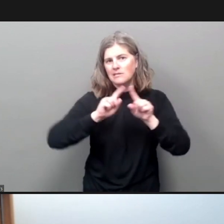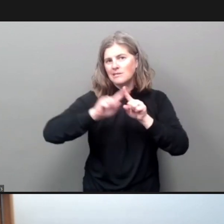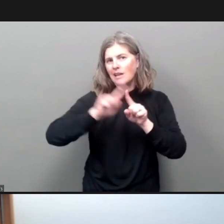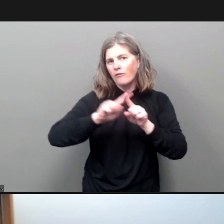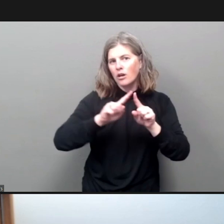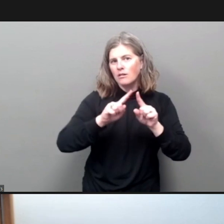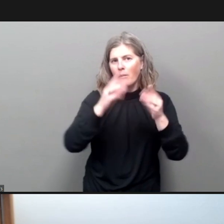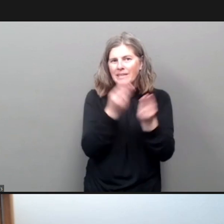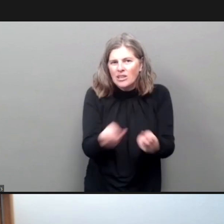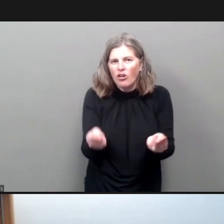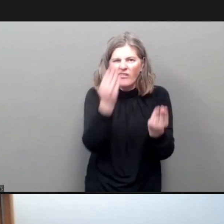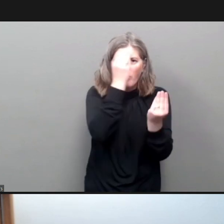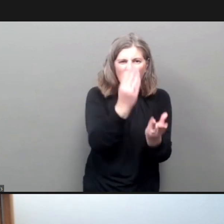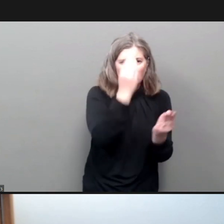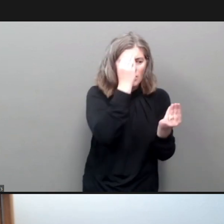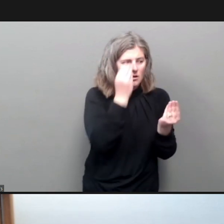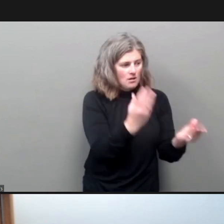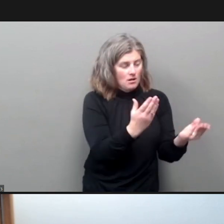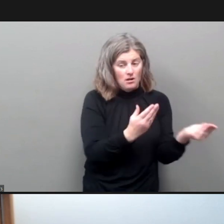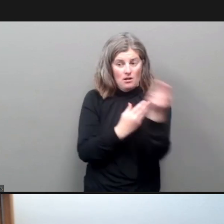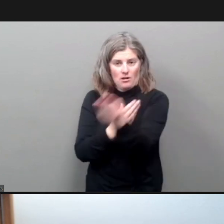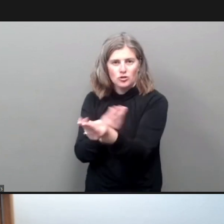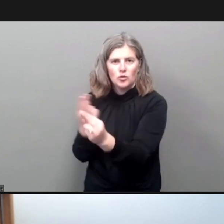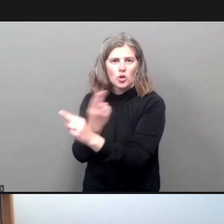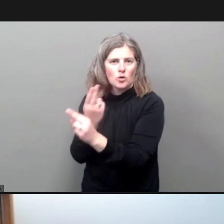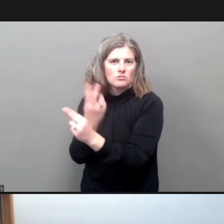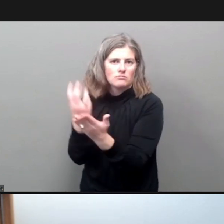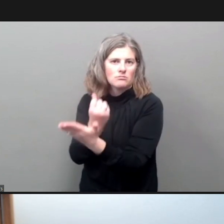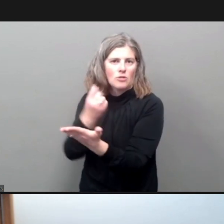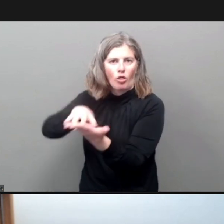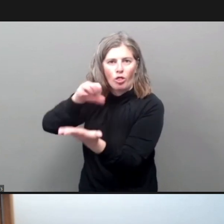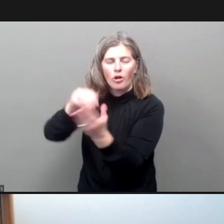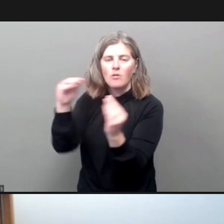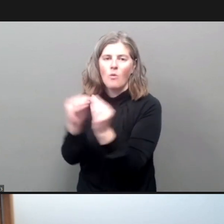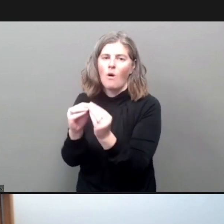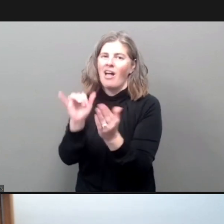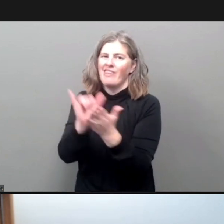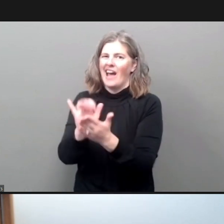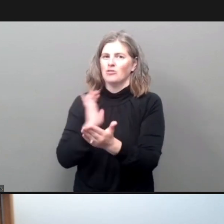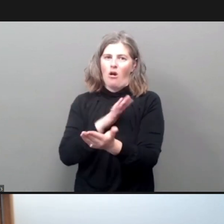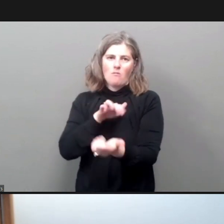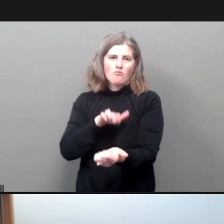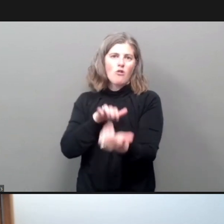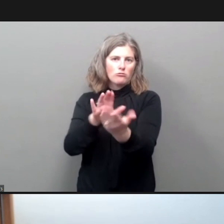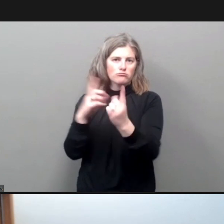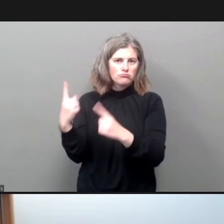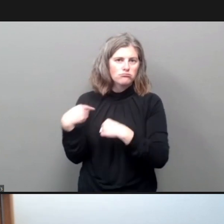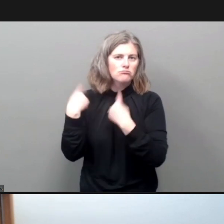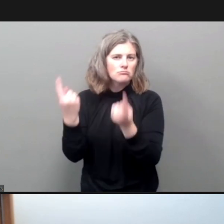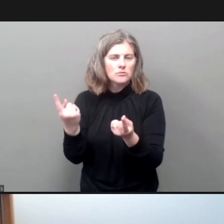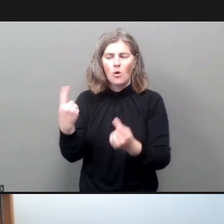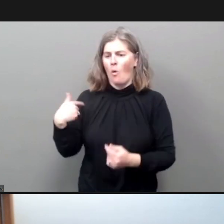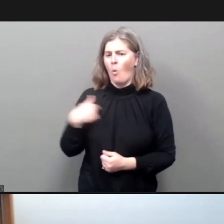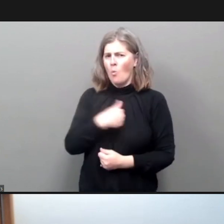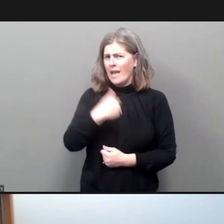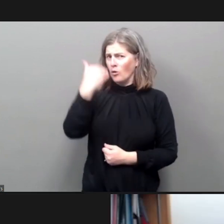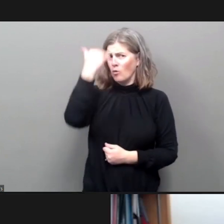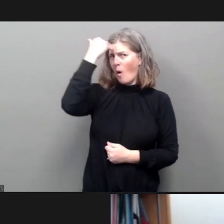educational materials for people to use as well. So that's the way we've been approaching it, is to say, we know